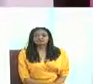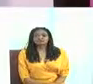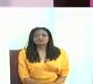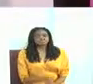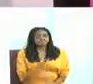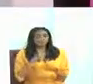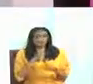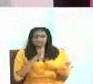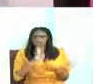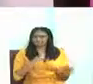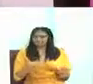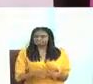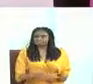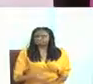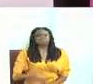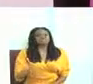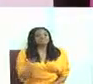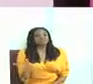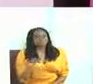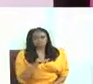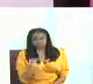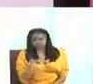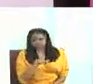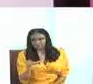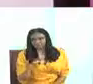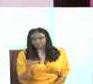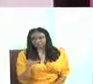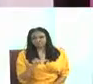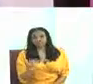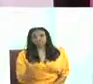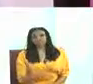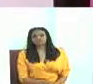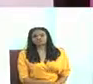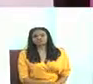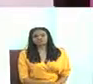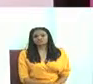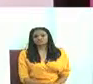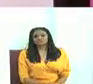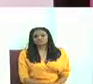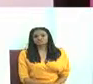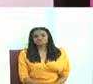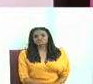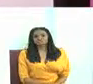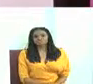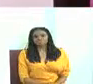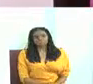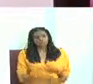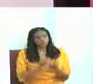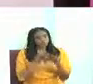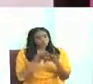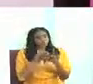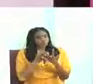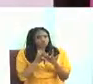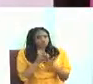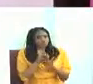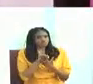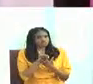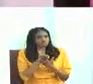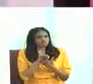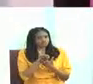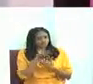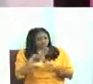I'm good. Likewise, they be in behaviors as becometh